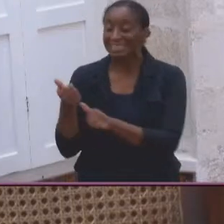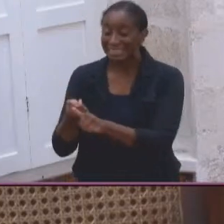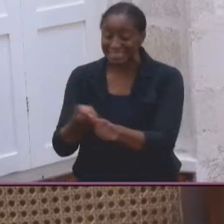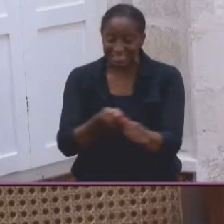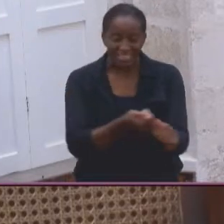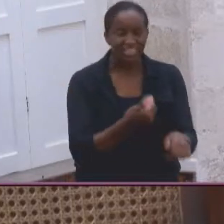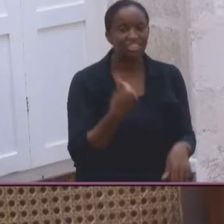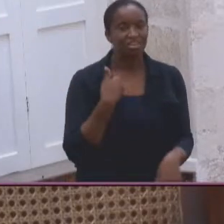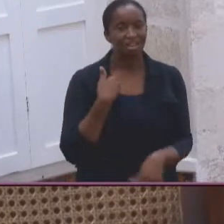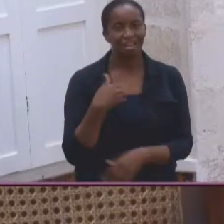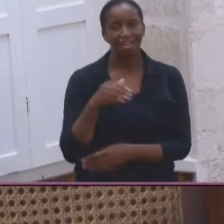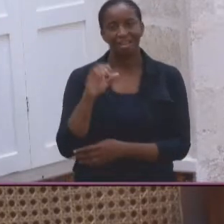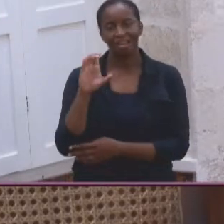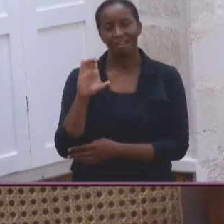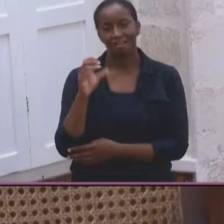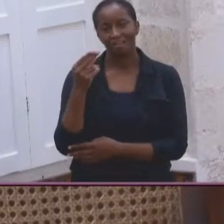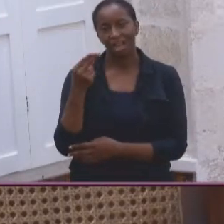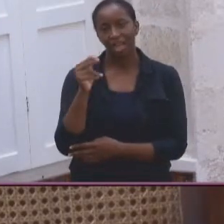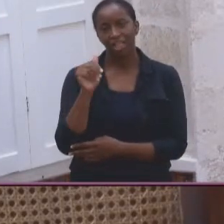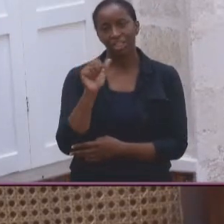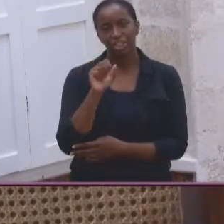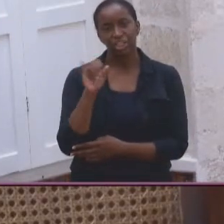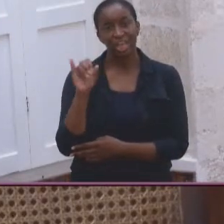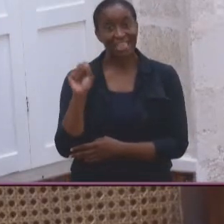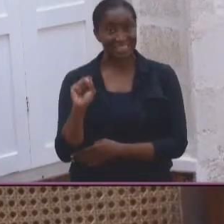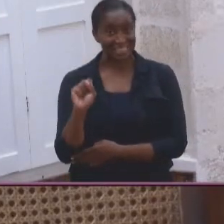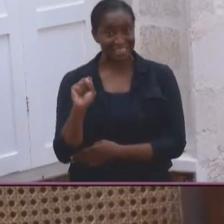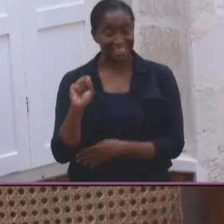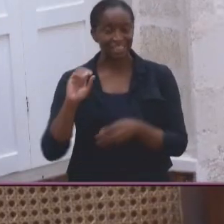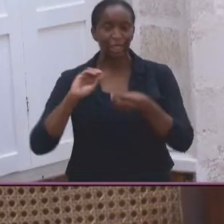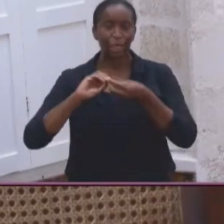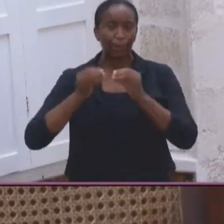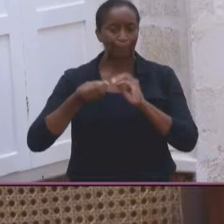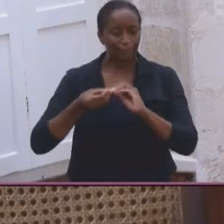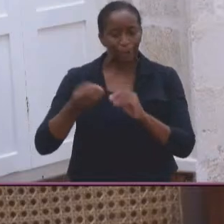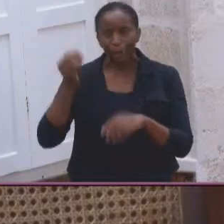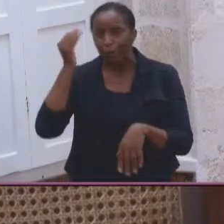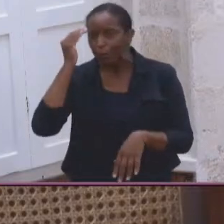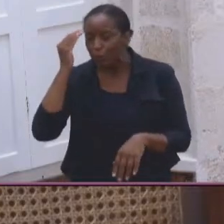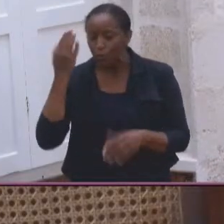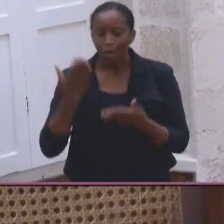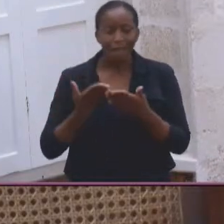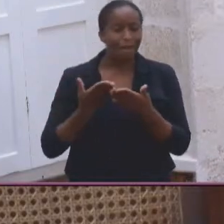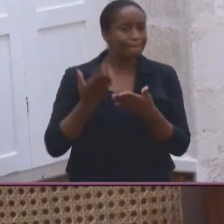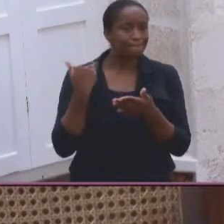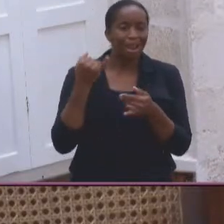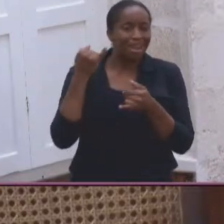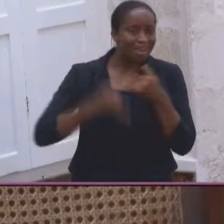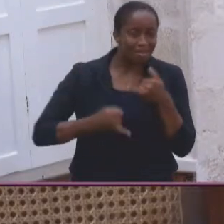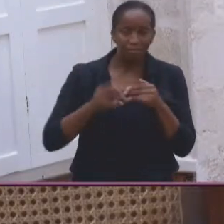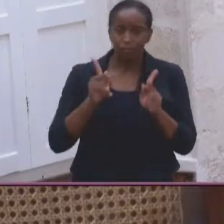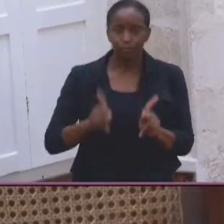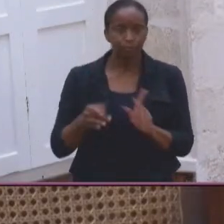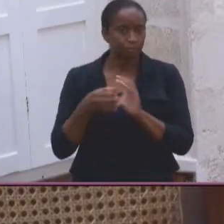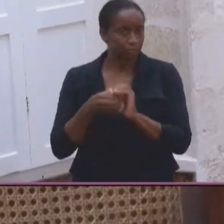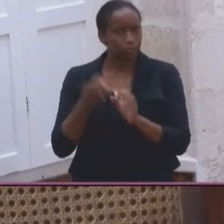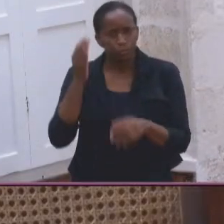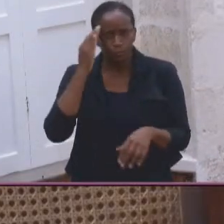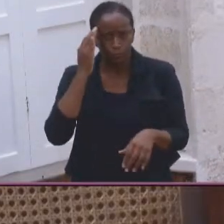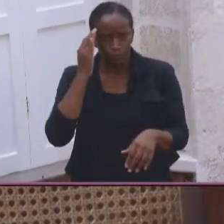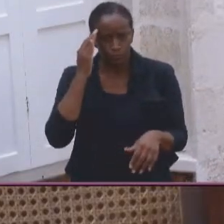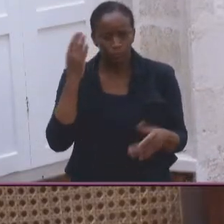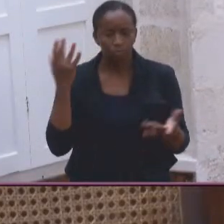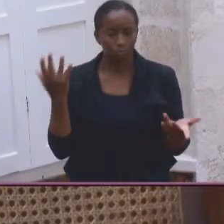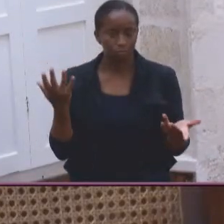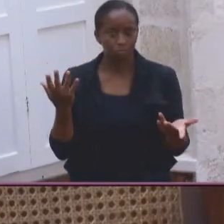transferred ownership without it being recorded. So I would go that way as well. And I'd like to suggest that the derelict vehicles is something that we could also look